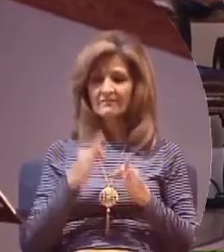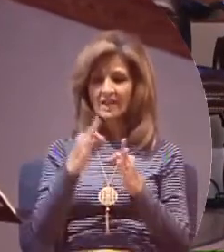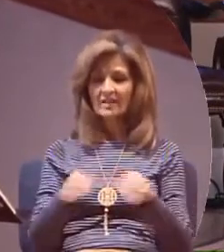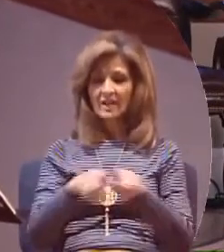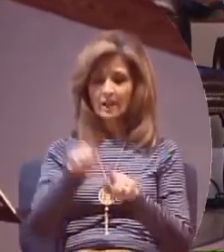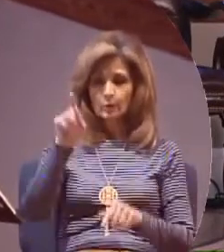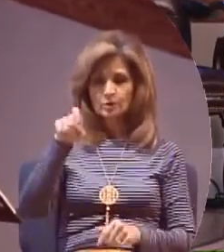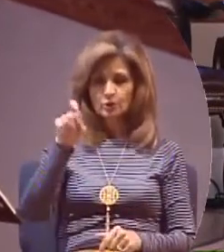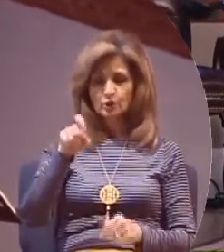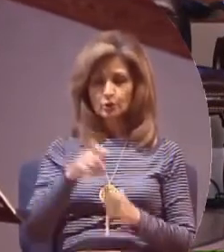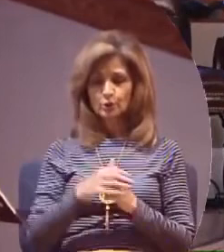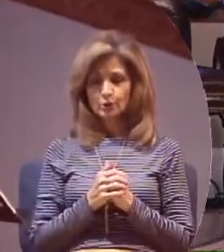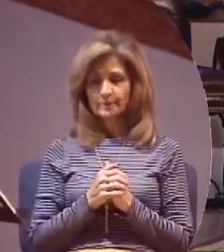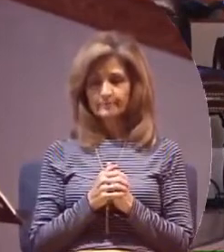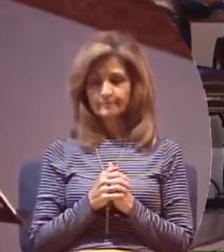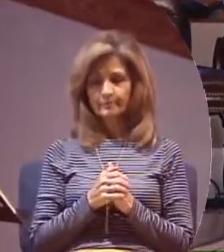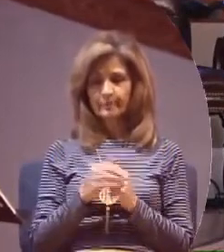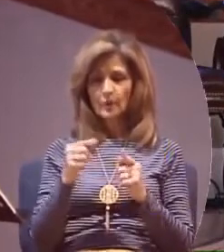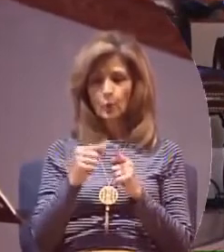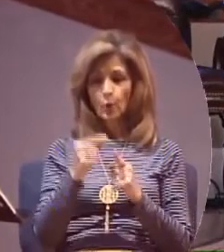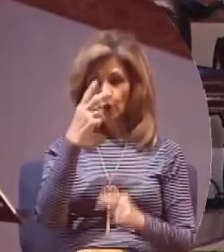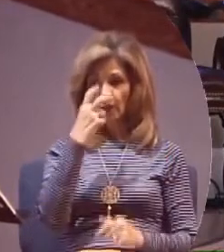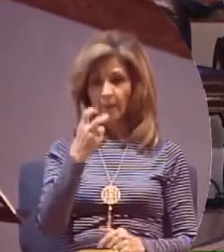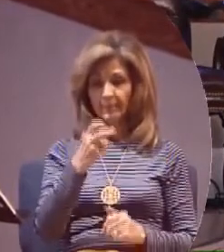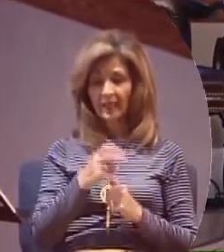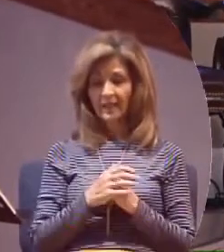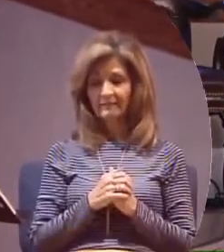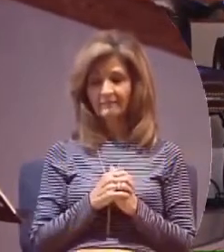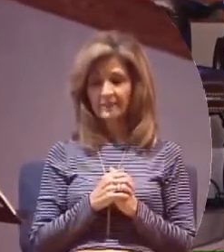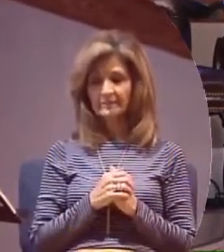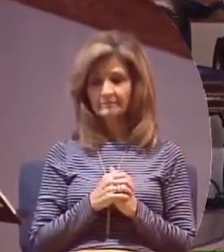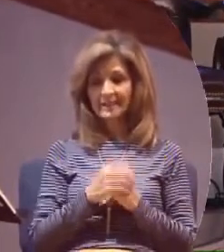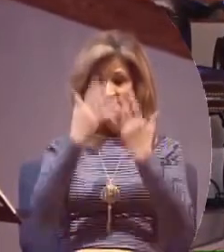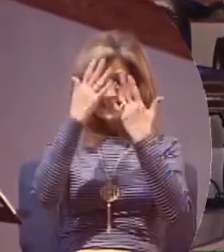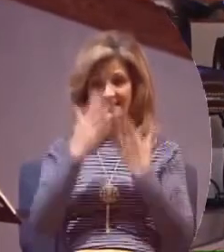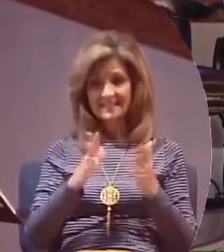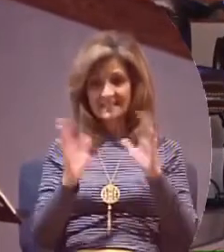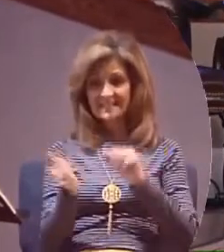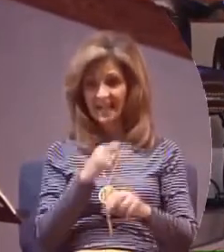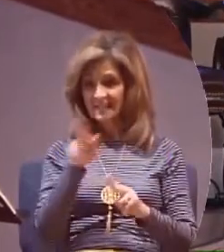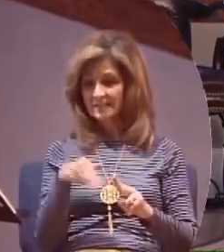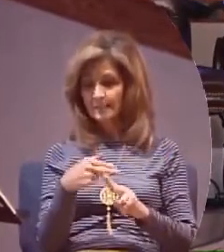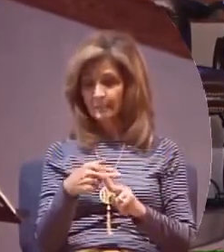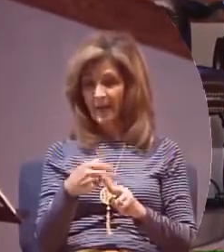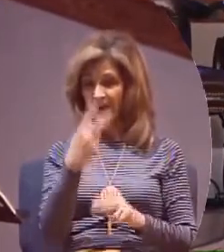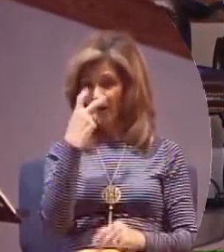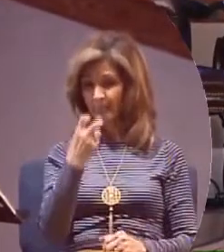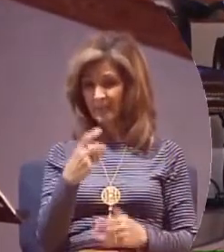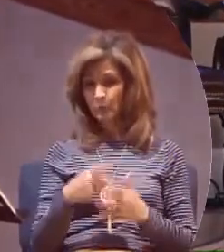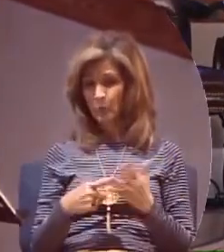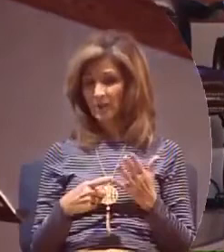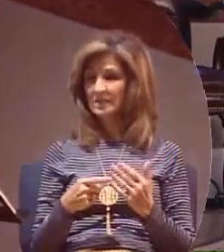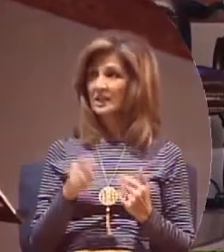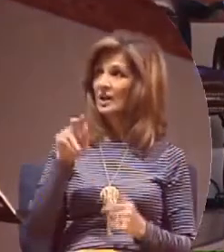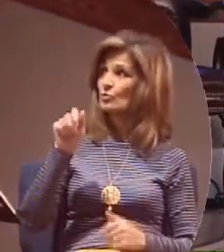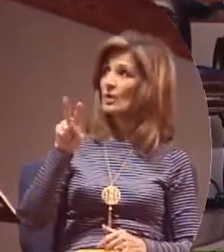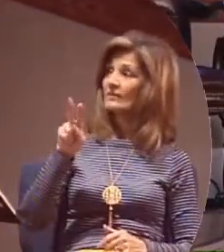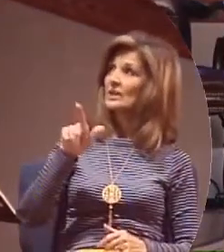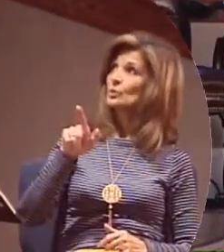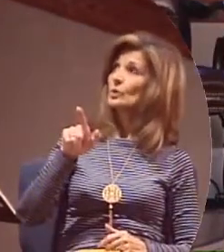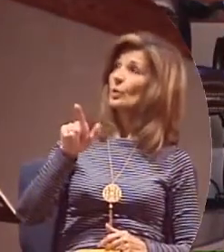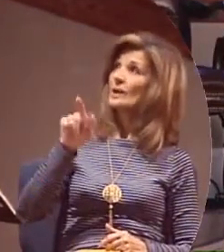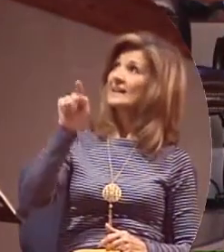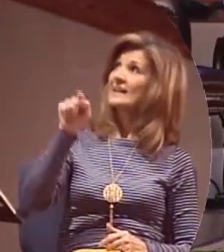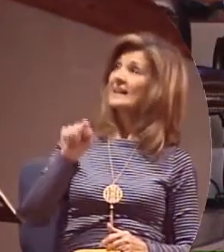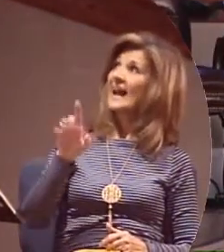should? The word unbelief. And by the way, can I tell you what the saddest thing about unbelief is? Look at this, Revelation 21, verse